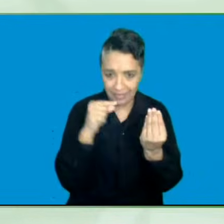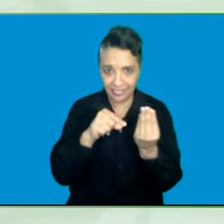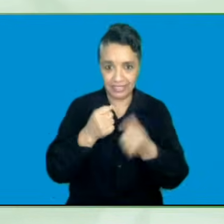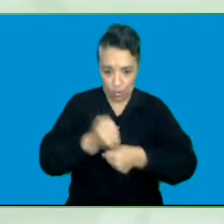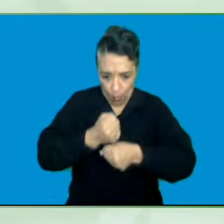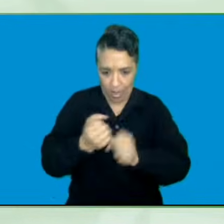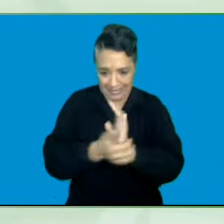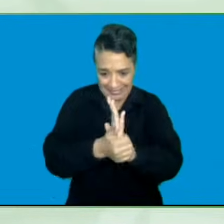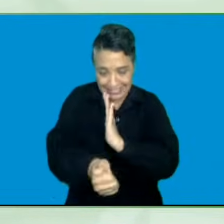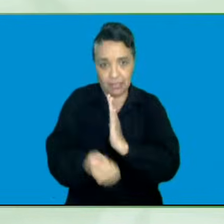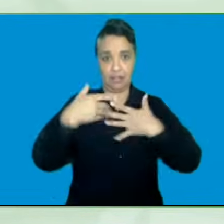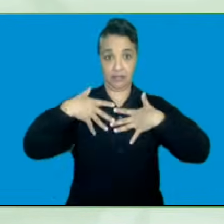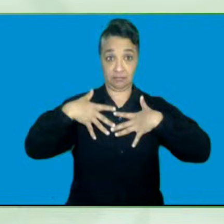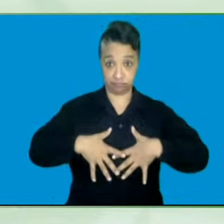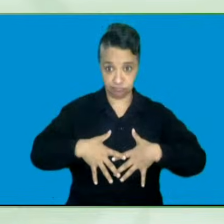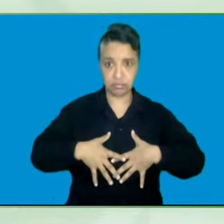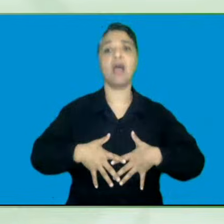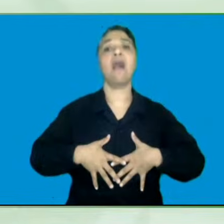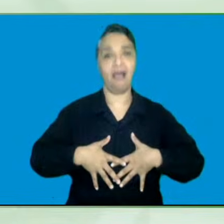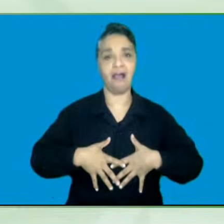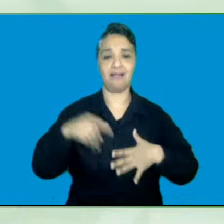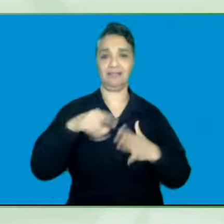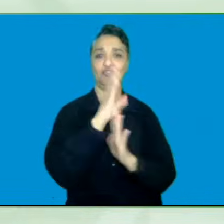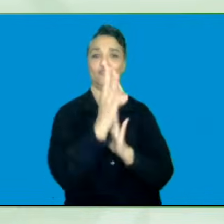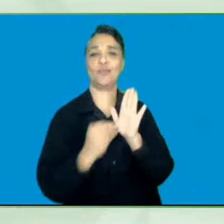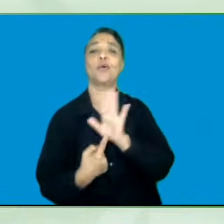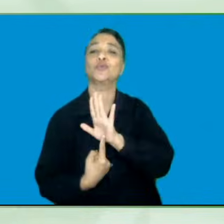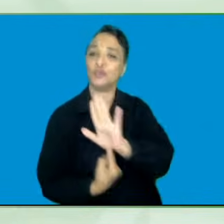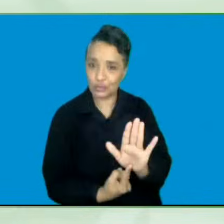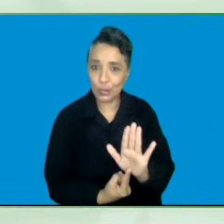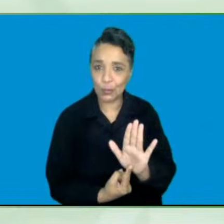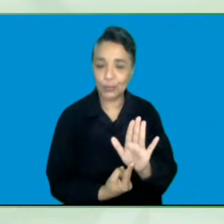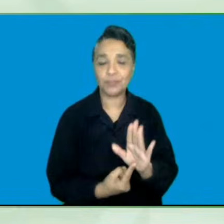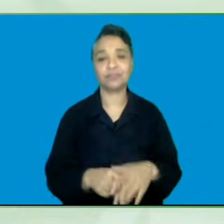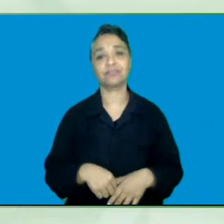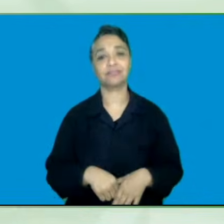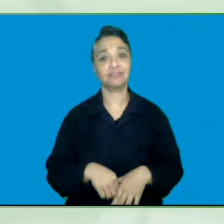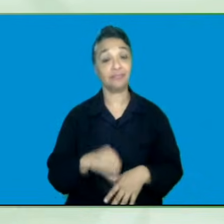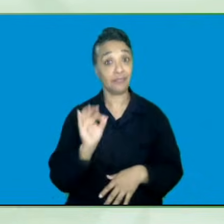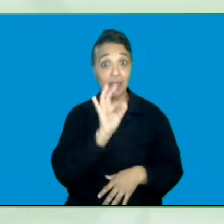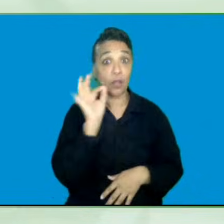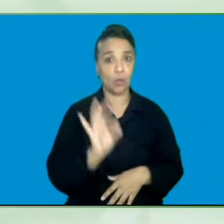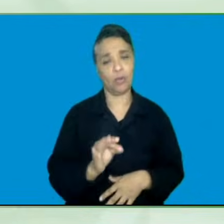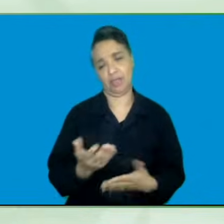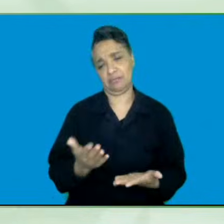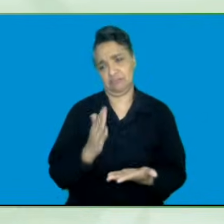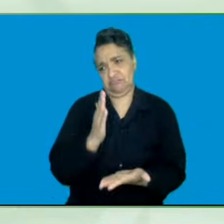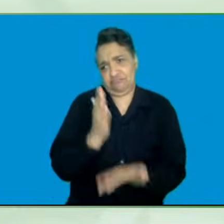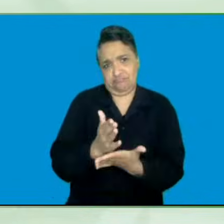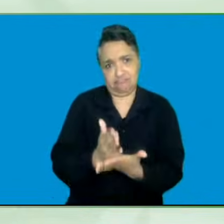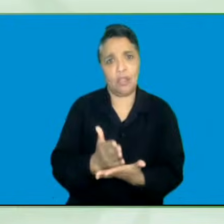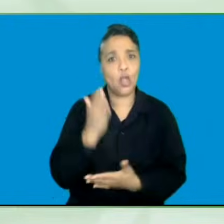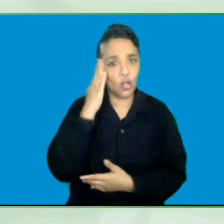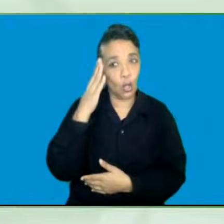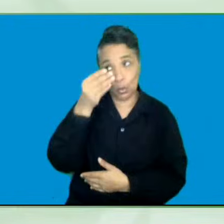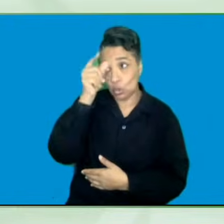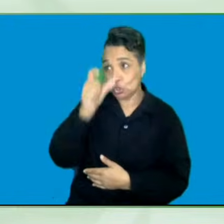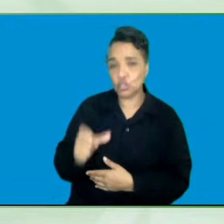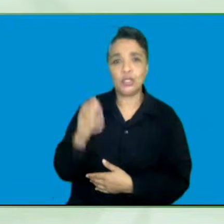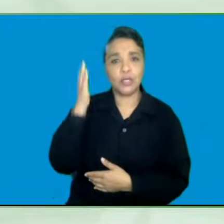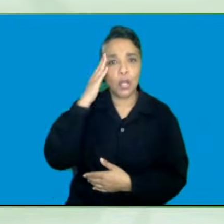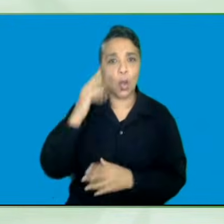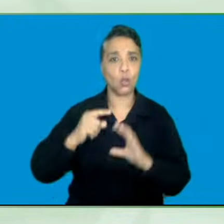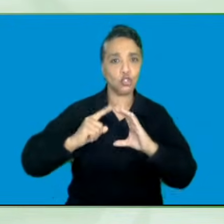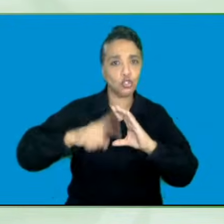novel aspect of this report. Because, I mean, it's quite obvious how a student might use ChatGPT